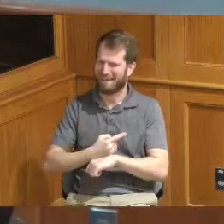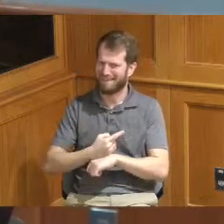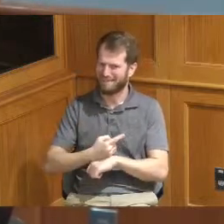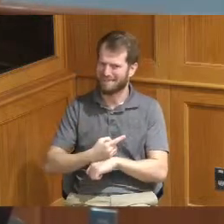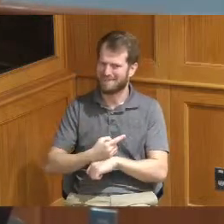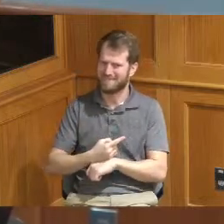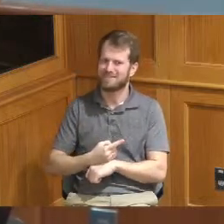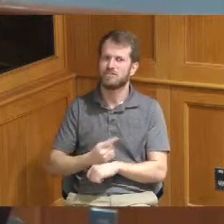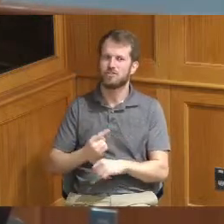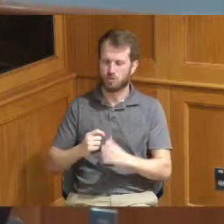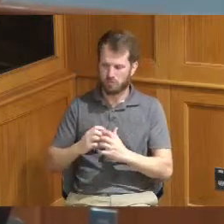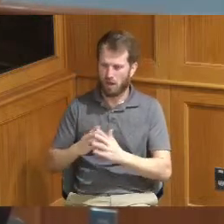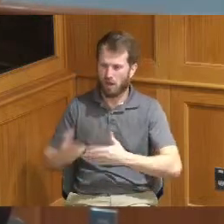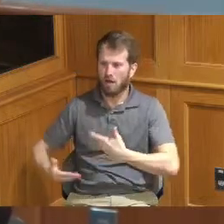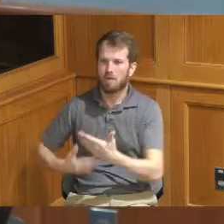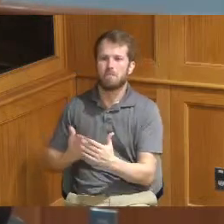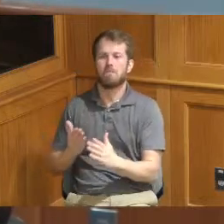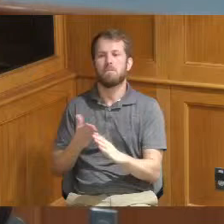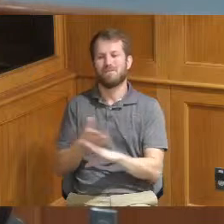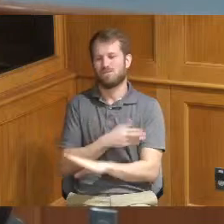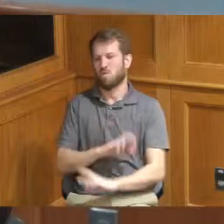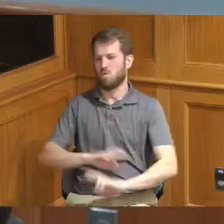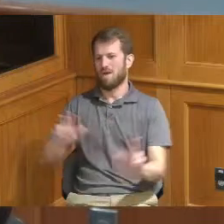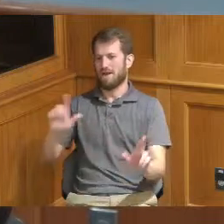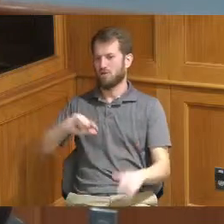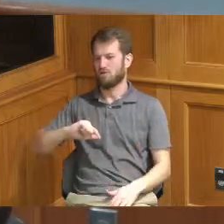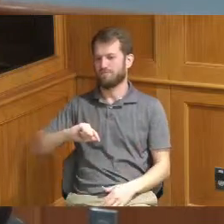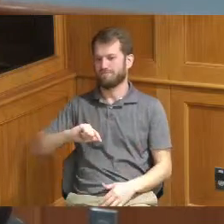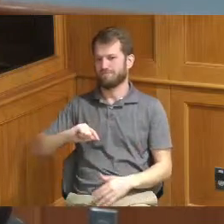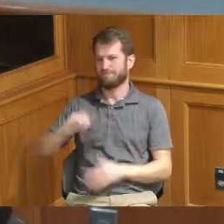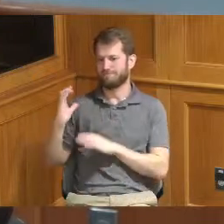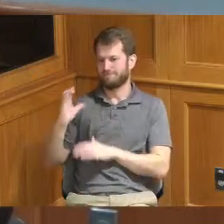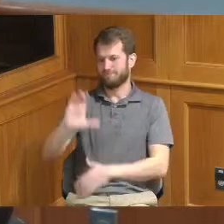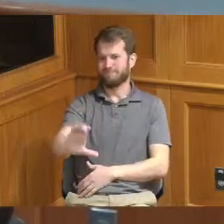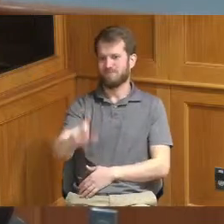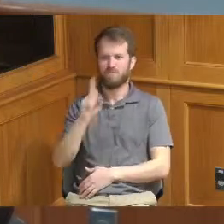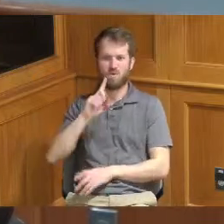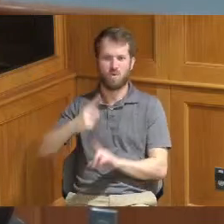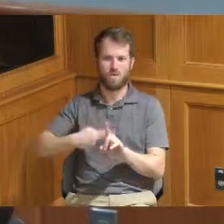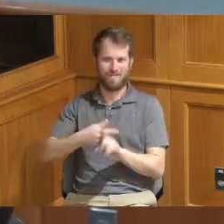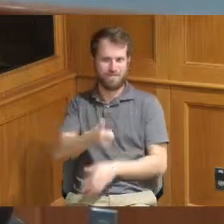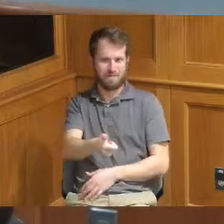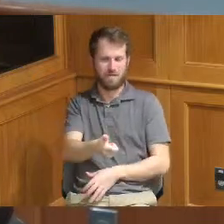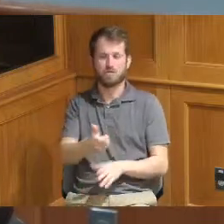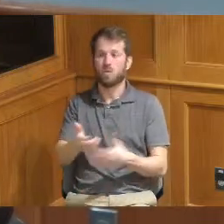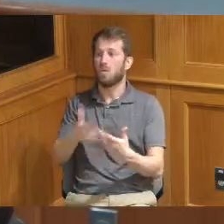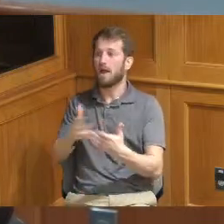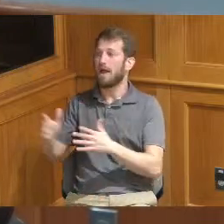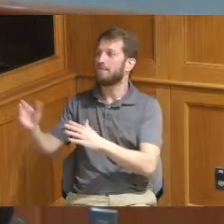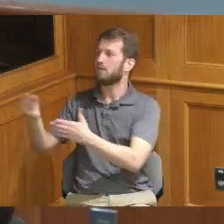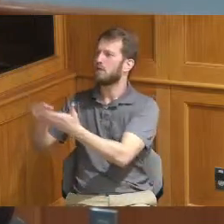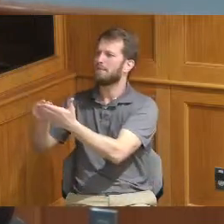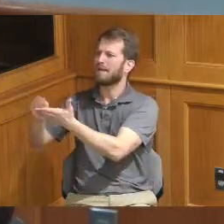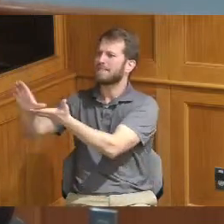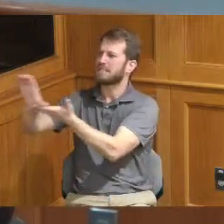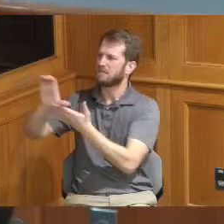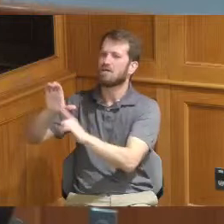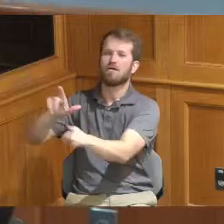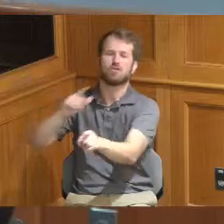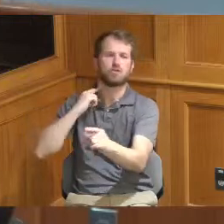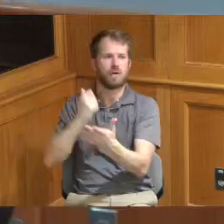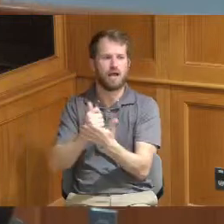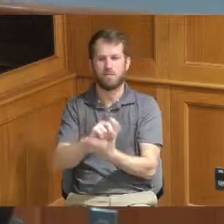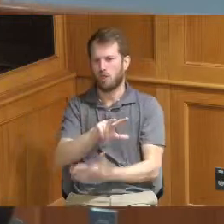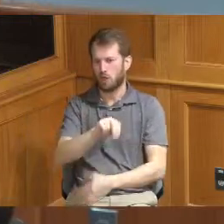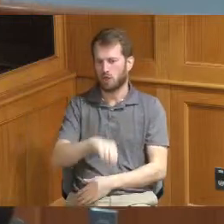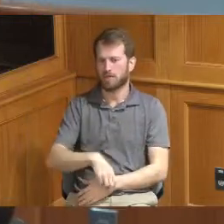have to start paying rent themselves. Right, so we're seeing wherever we can find that funding to get them covered for 30, 60,